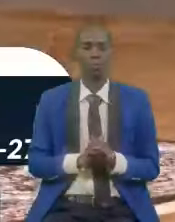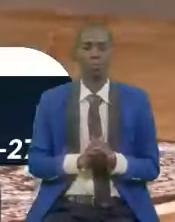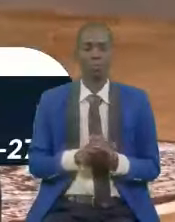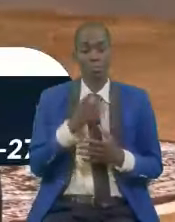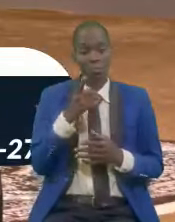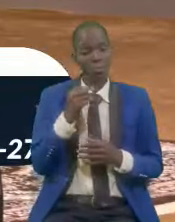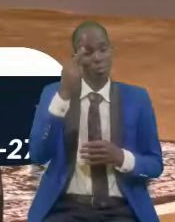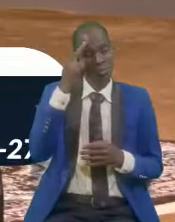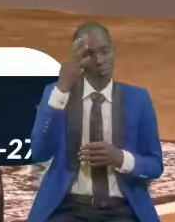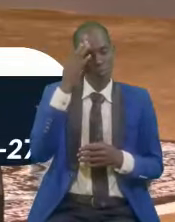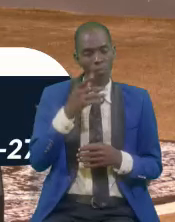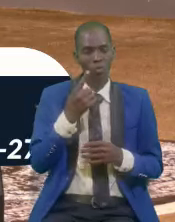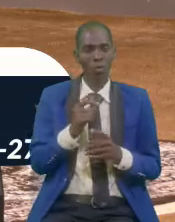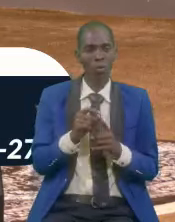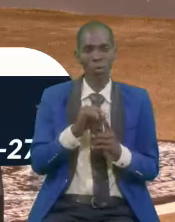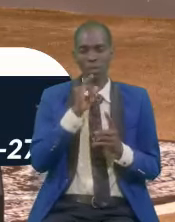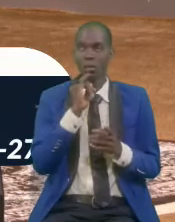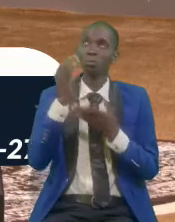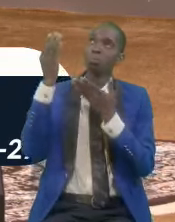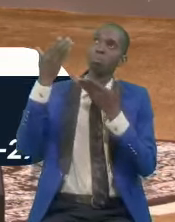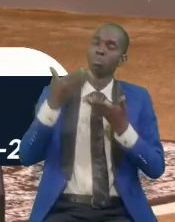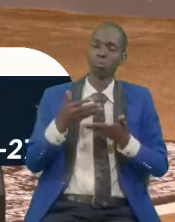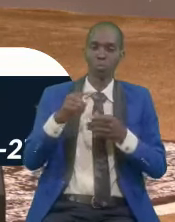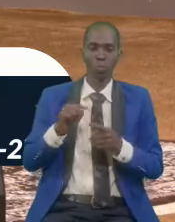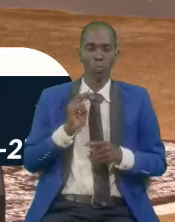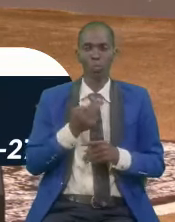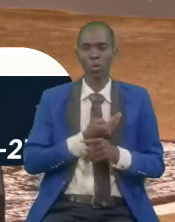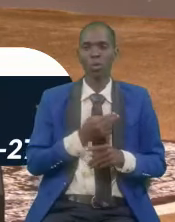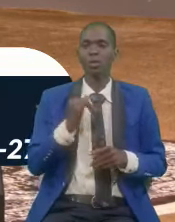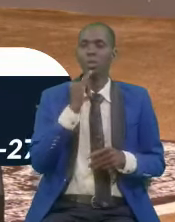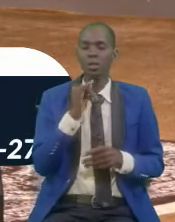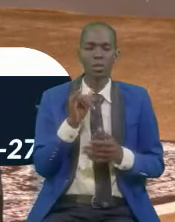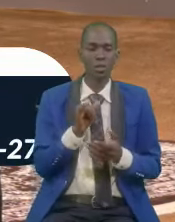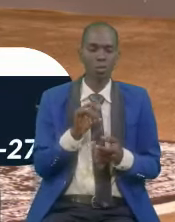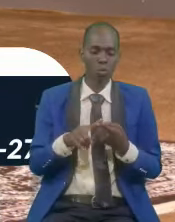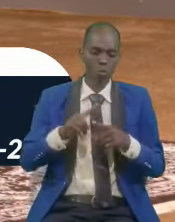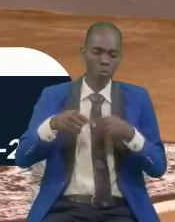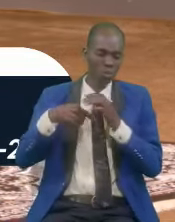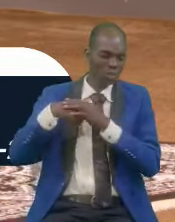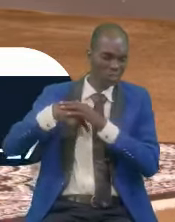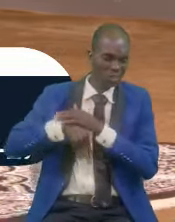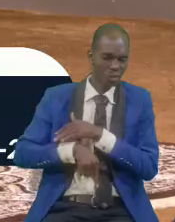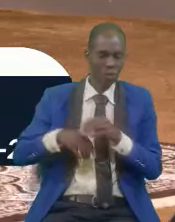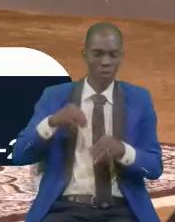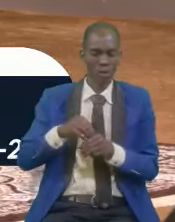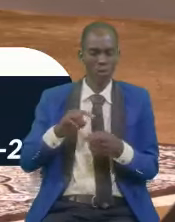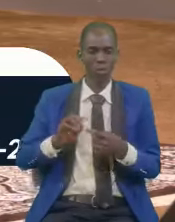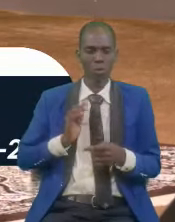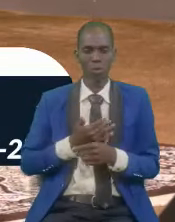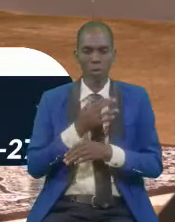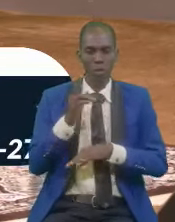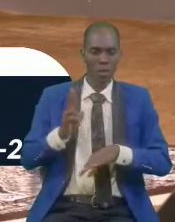the word is given to us is to so dig deep into our nature and